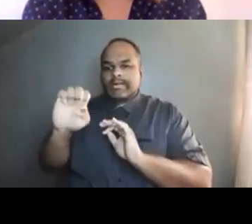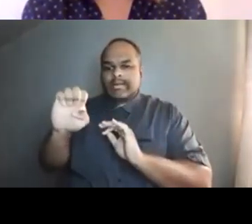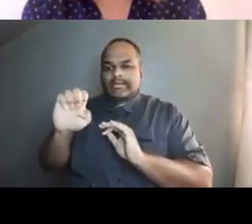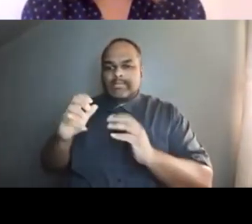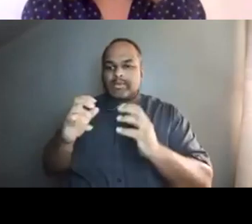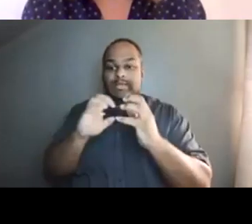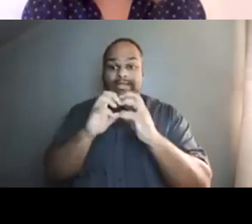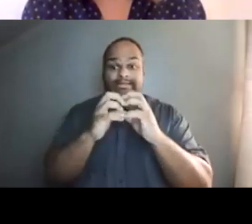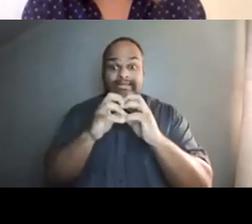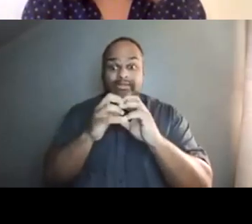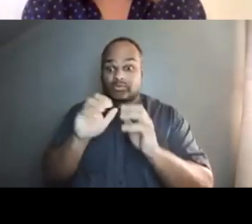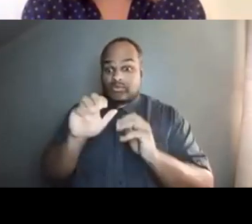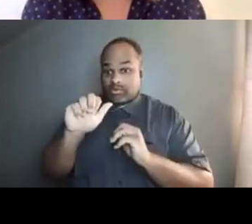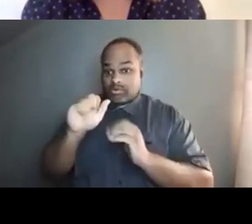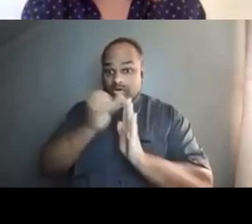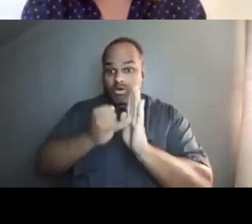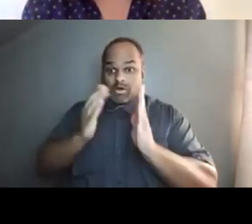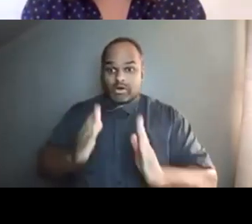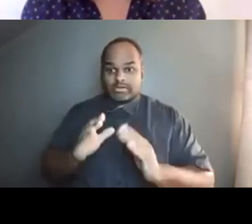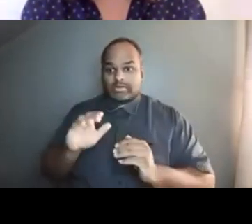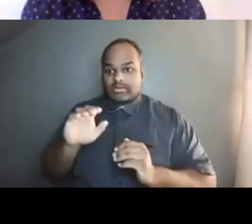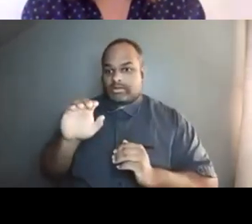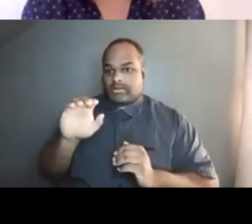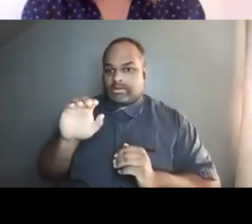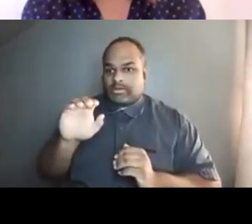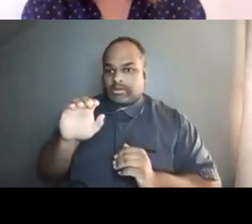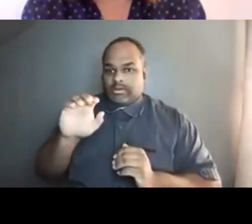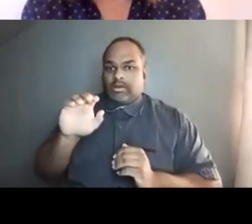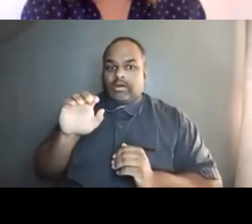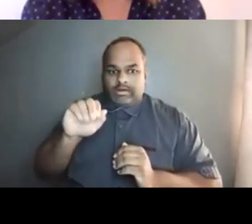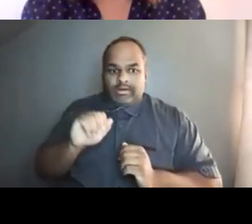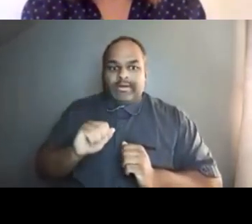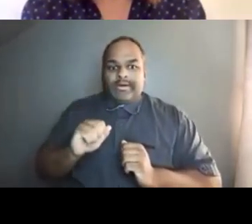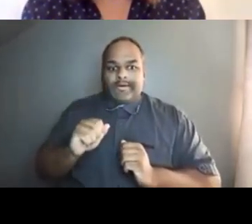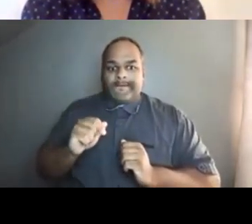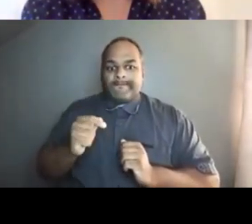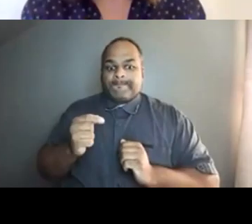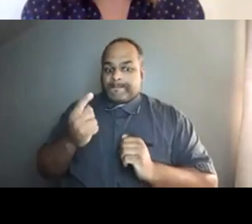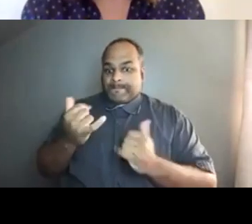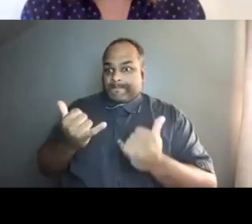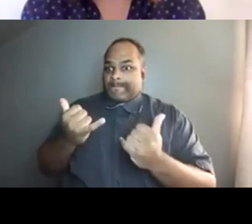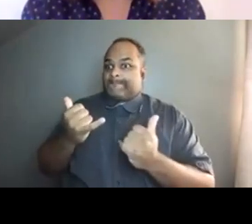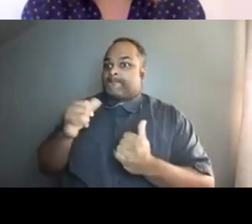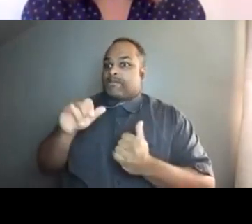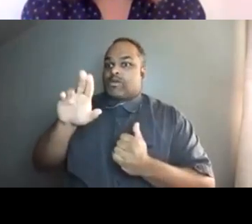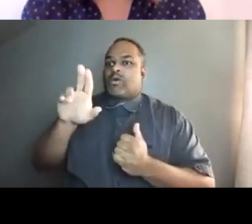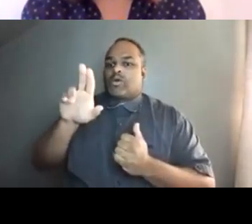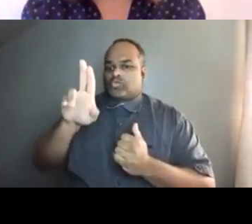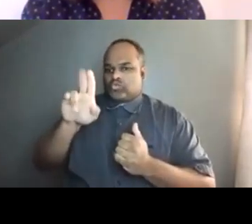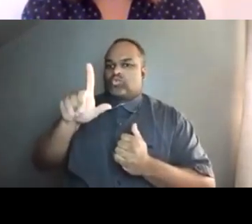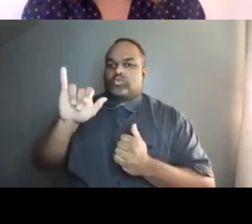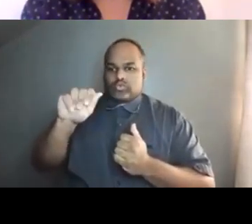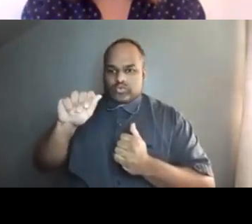intersectional artist Yulia Tsvetkova. So since we're on this topic of